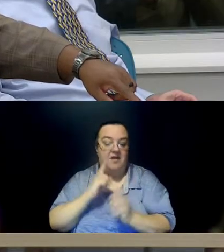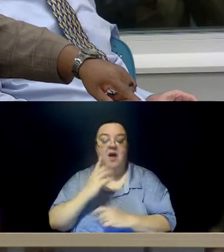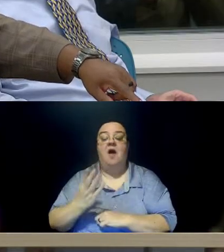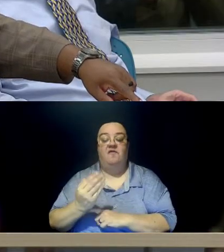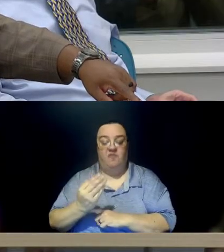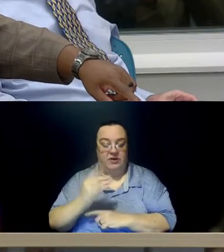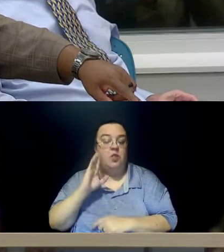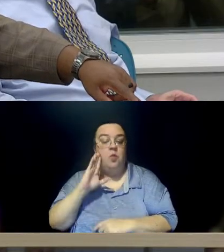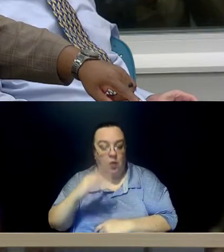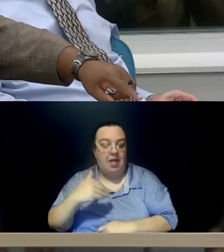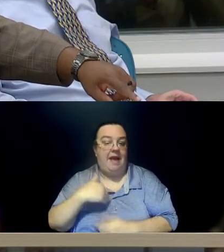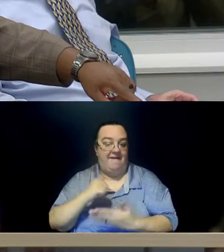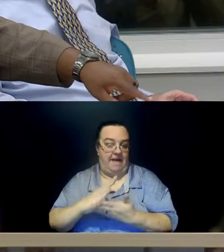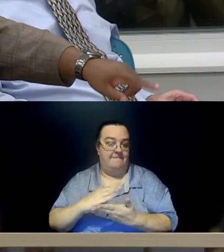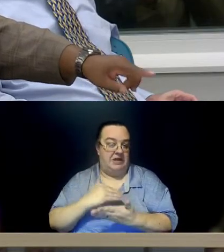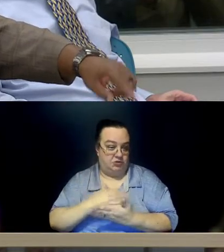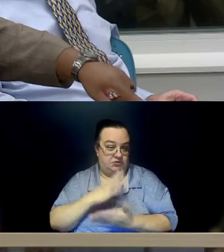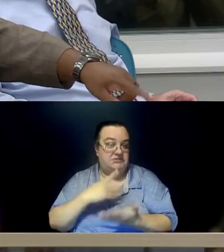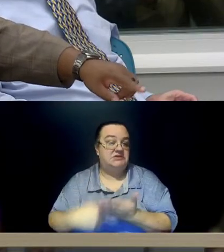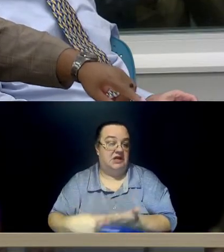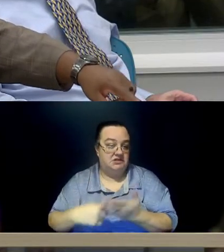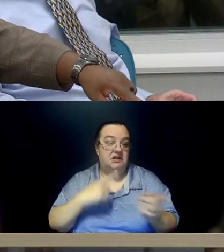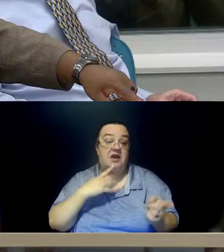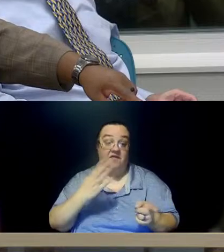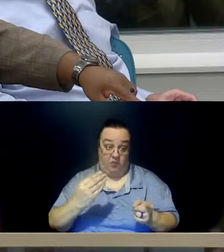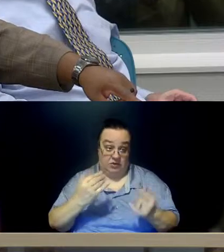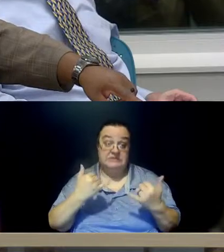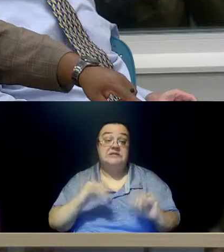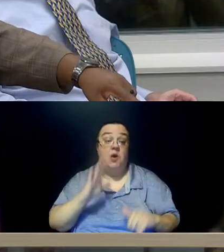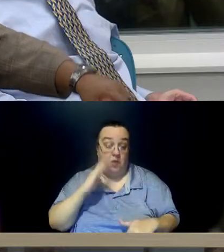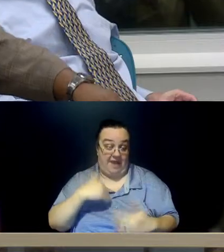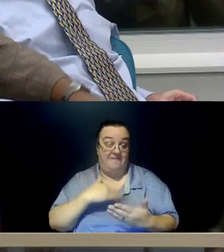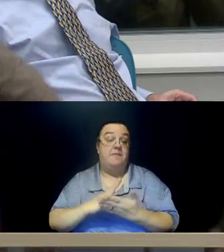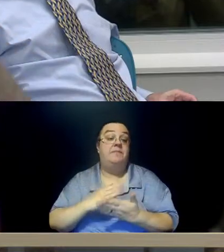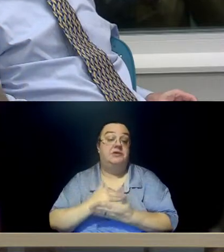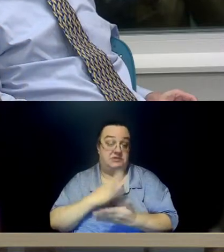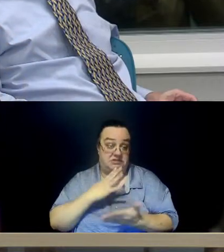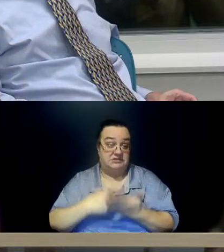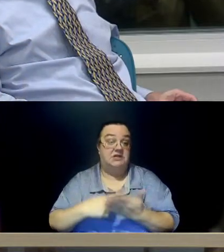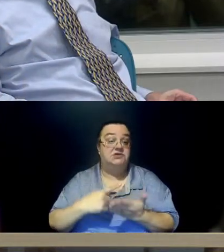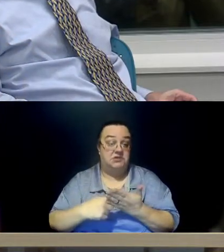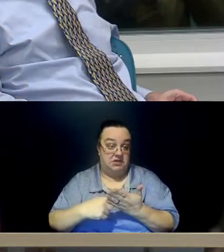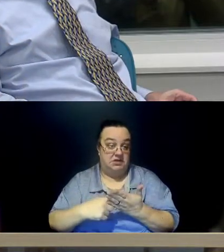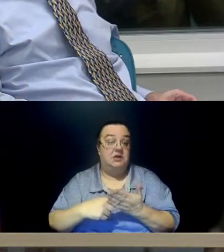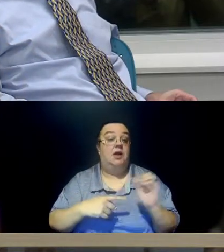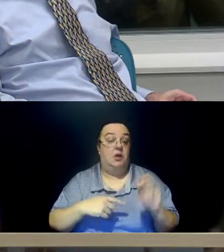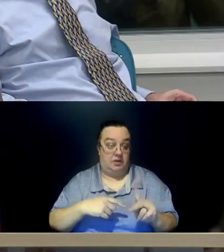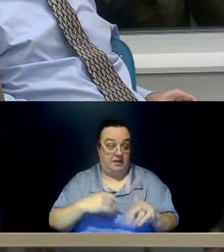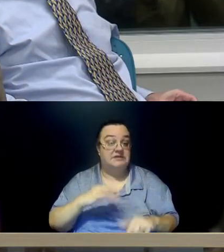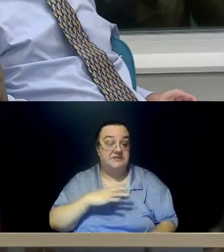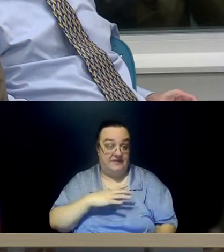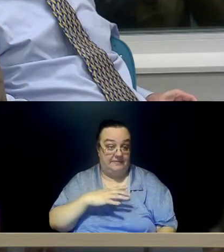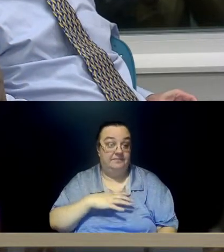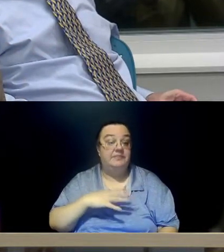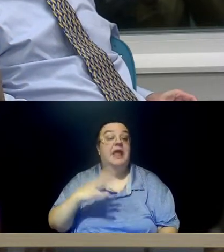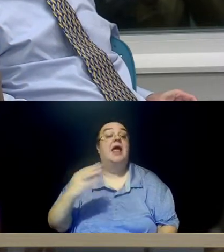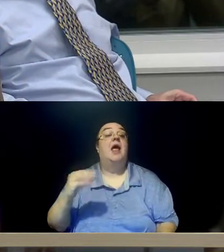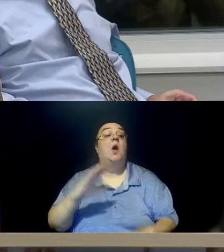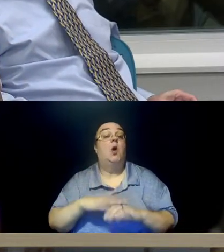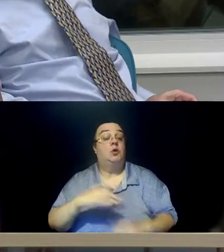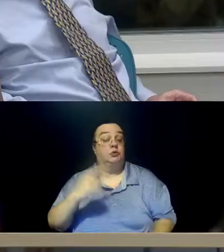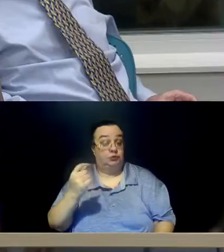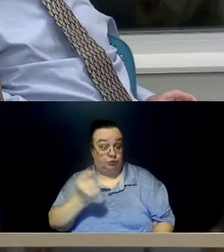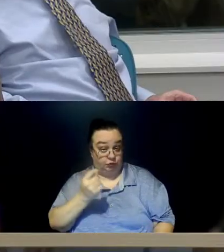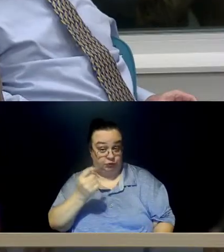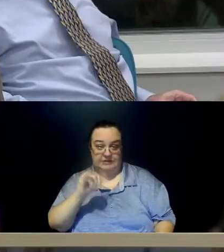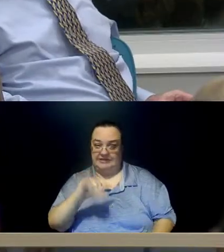discussion, okay? The 14th, we're still going to have a budget discussion. Yes. And, Okay, that's fine. yes, and on Tuesday, which is just 5